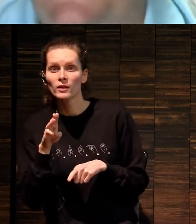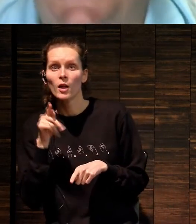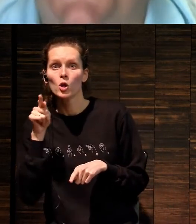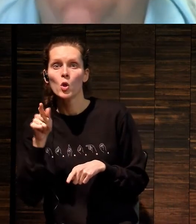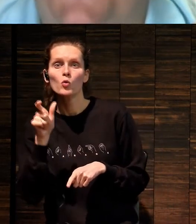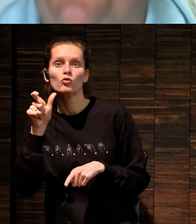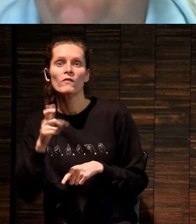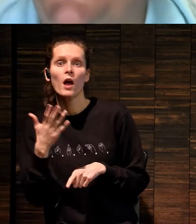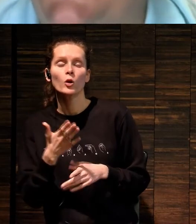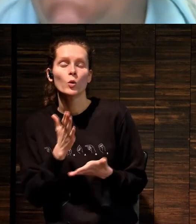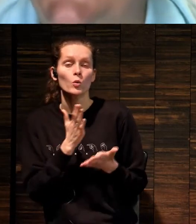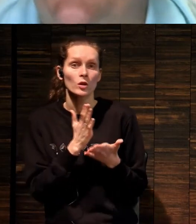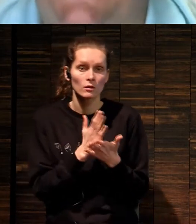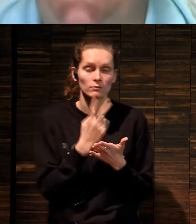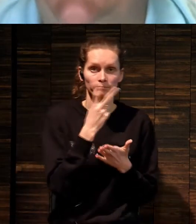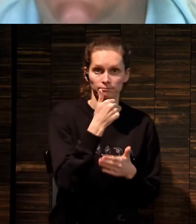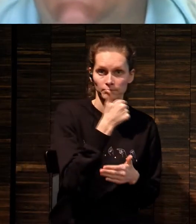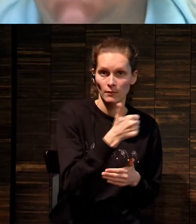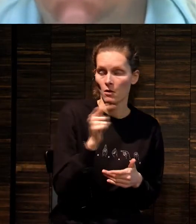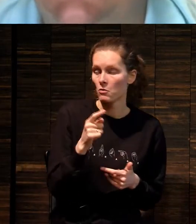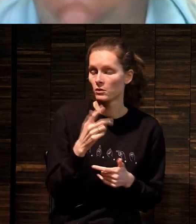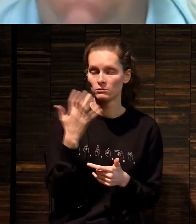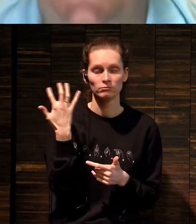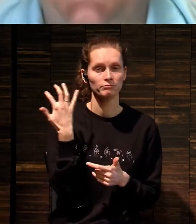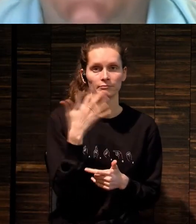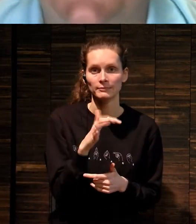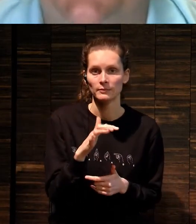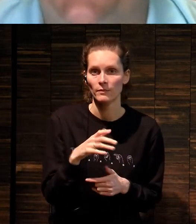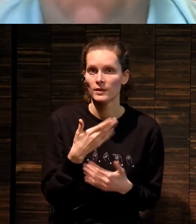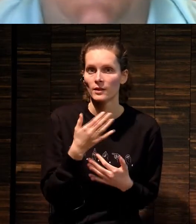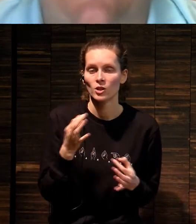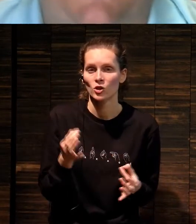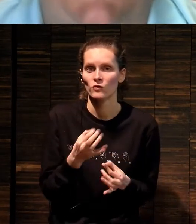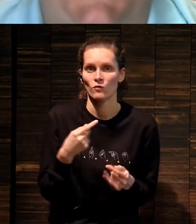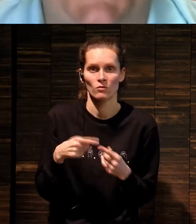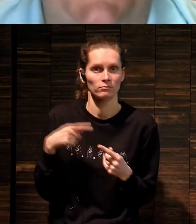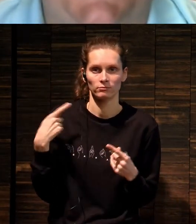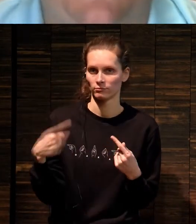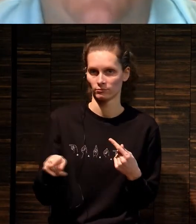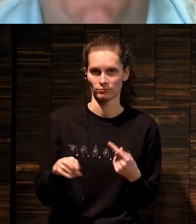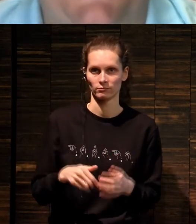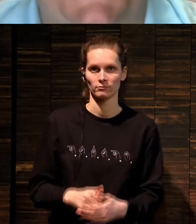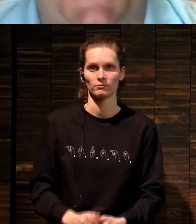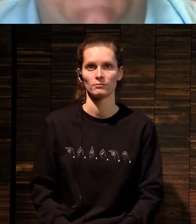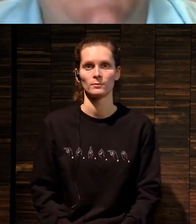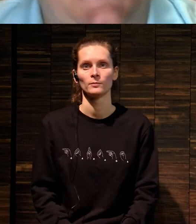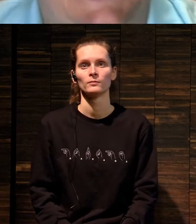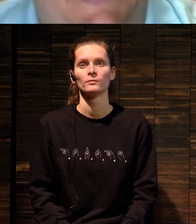So again, you've got broken links, vague links. A vague link is a really big violation. So a